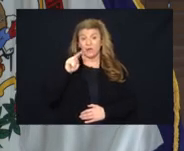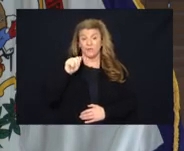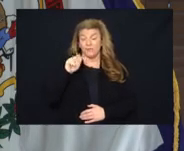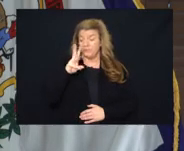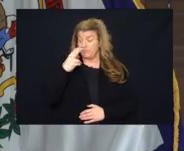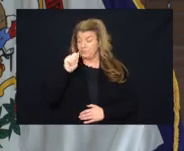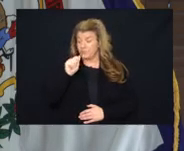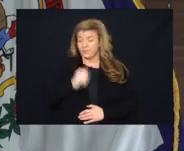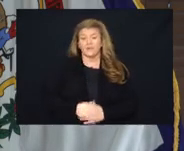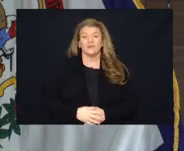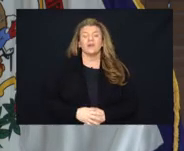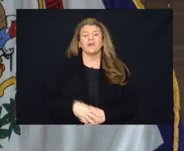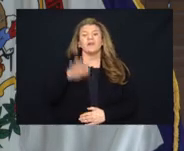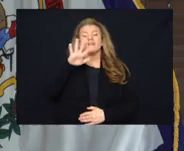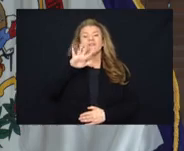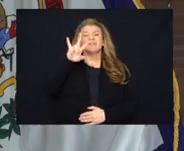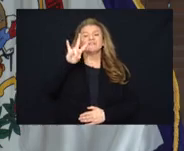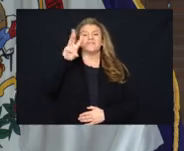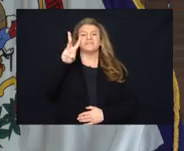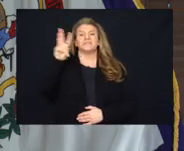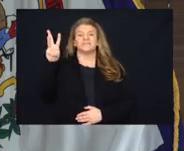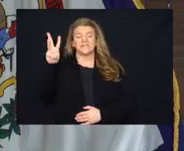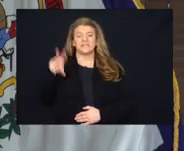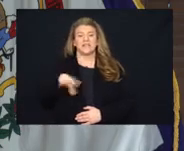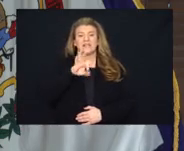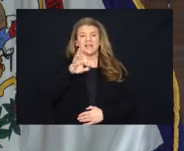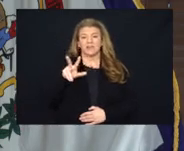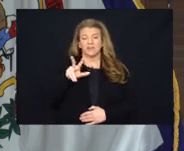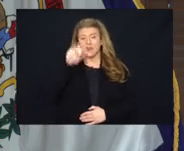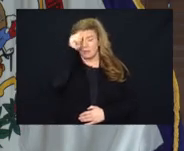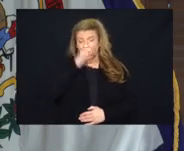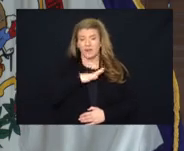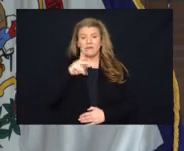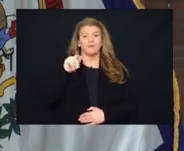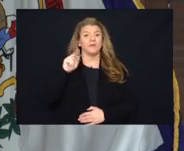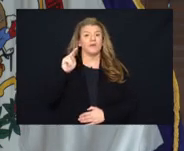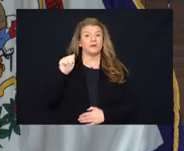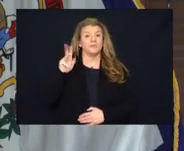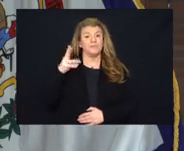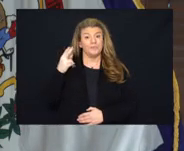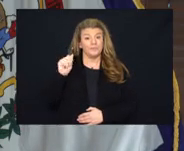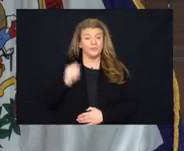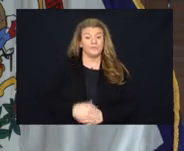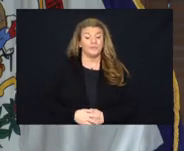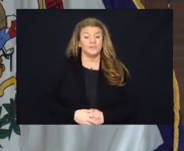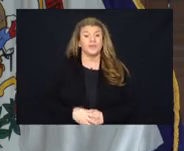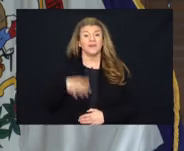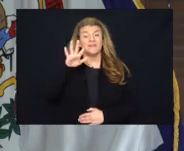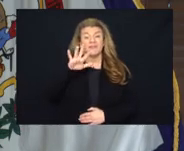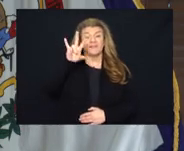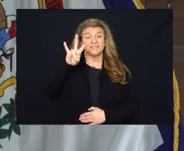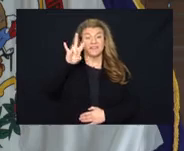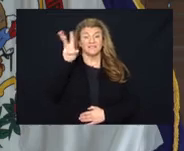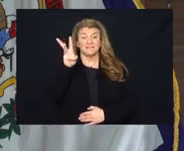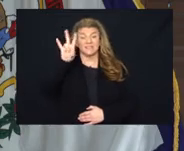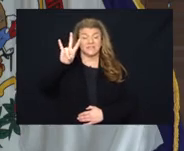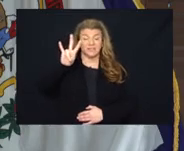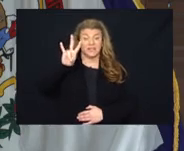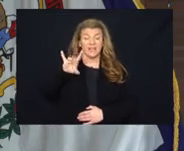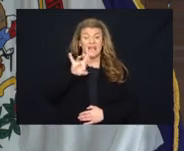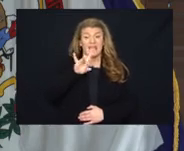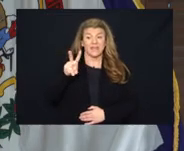County. The 5,766th death, a 93-year-old male from Kanawha County. The 5,767th